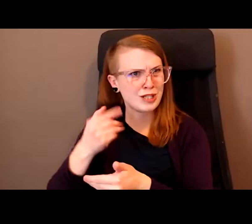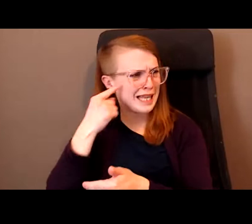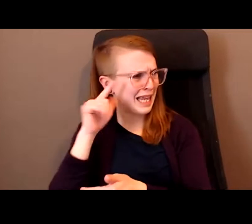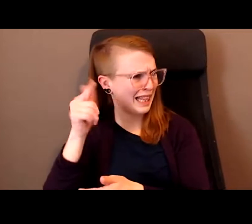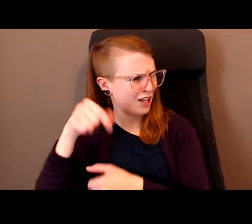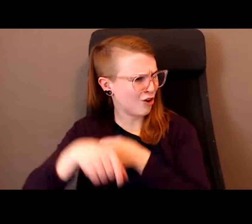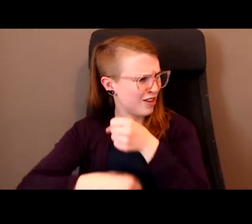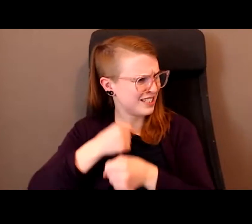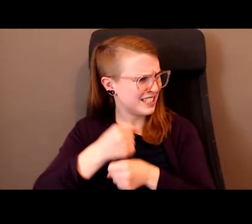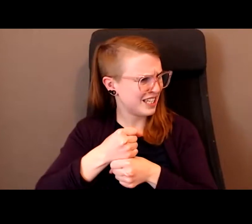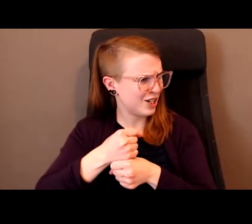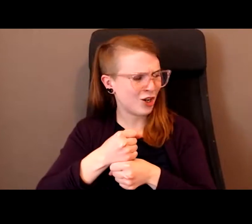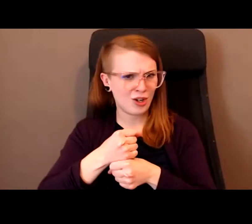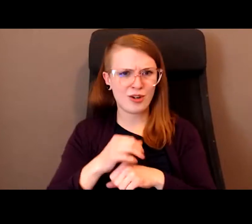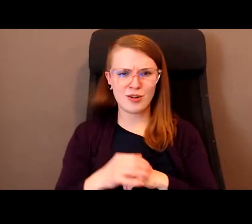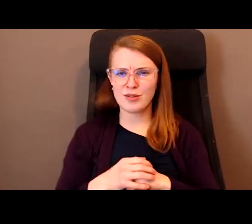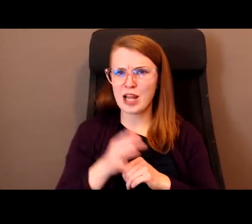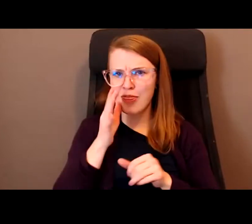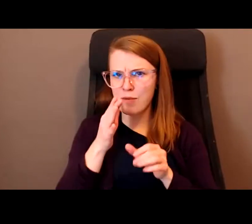next.